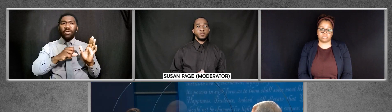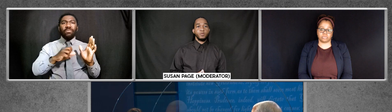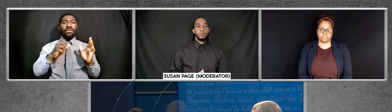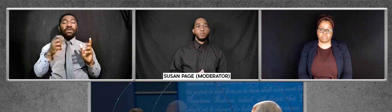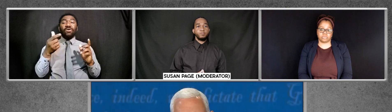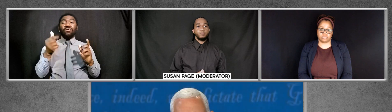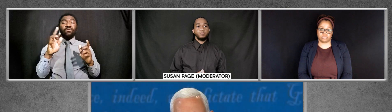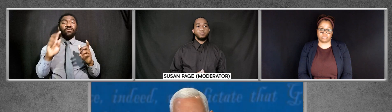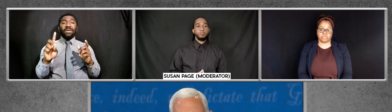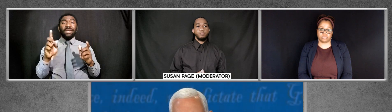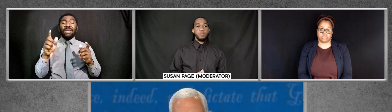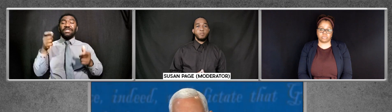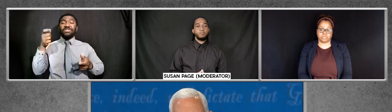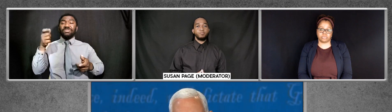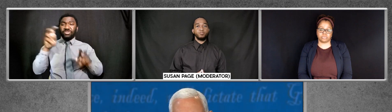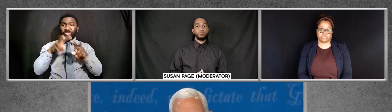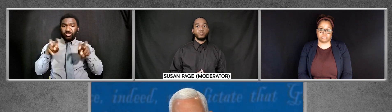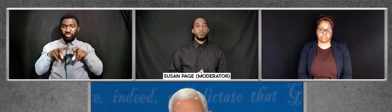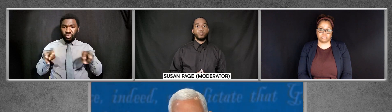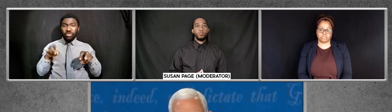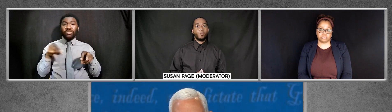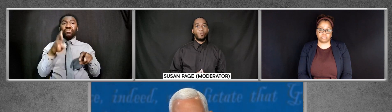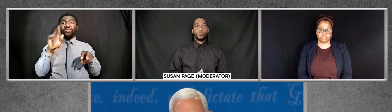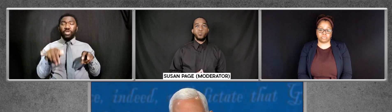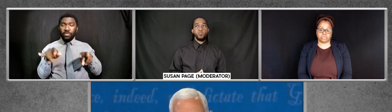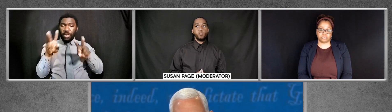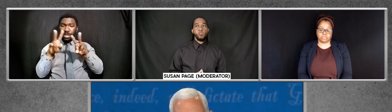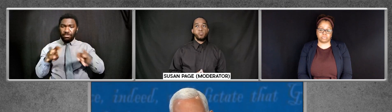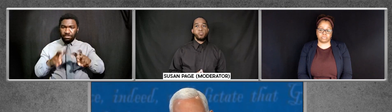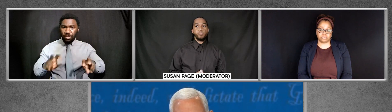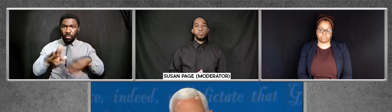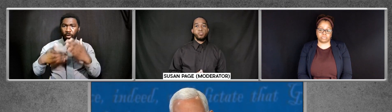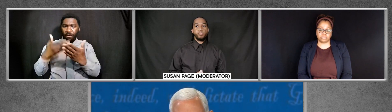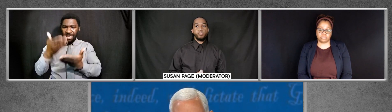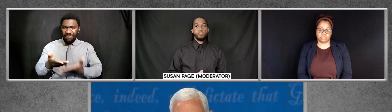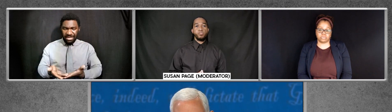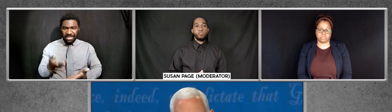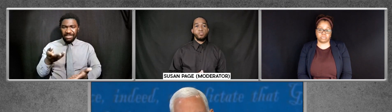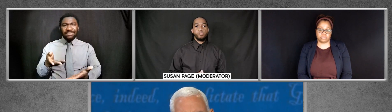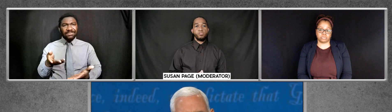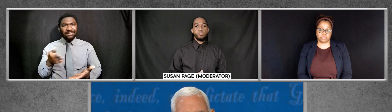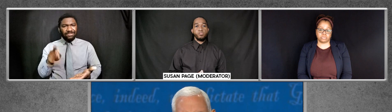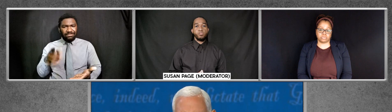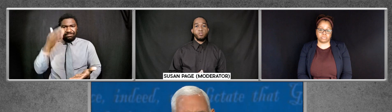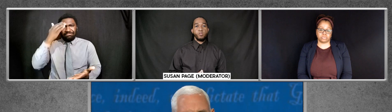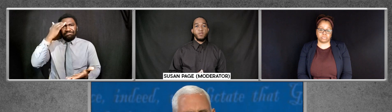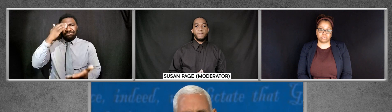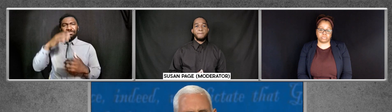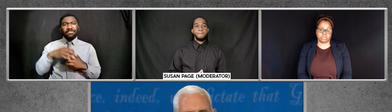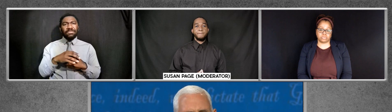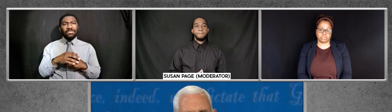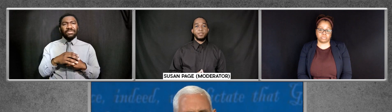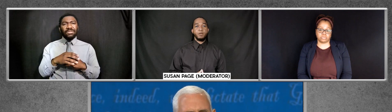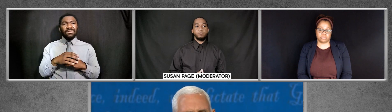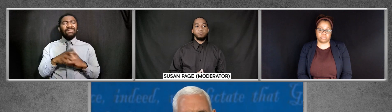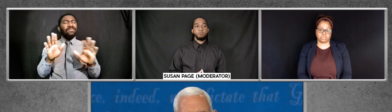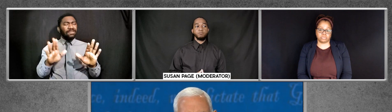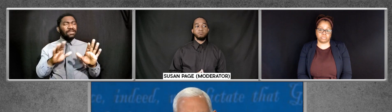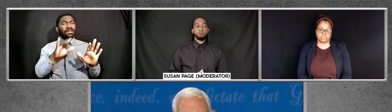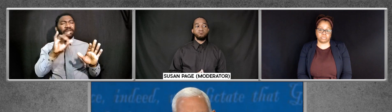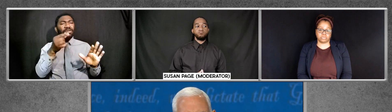your opinion, Senator. I think, look, and with regard to George Floyd, there's no excuse for what happened to George